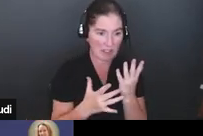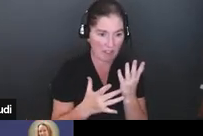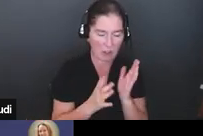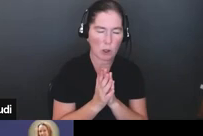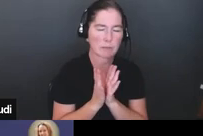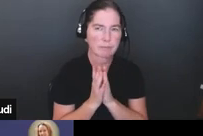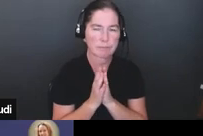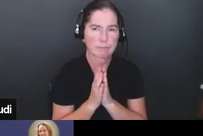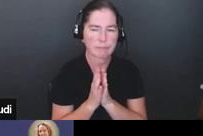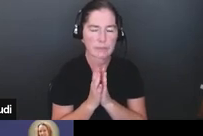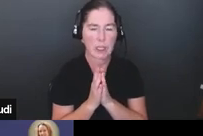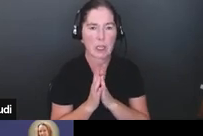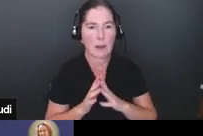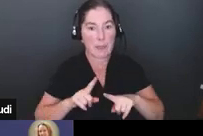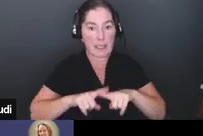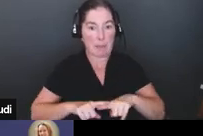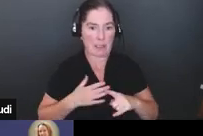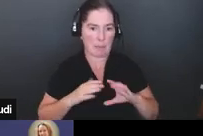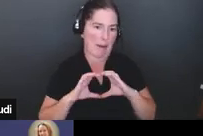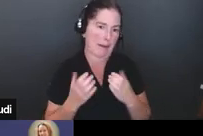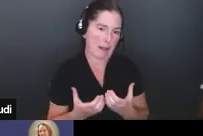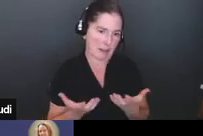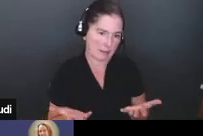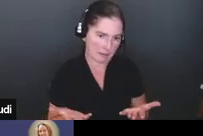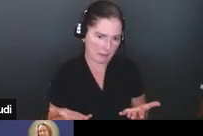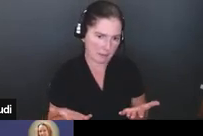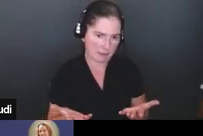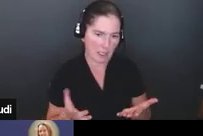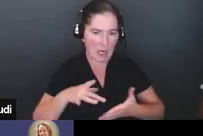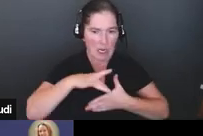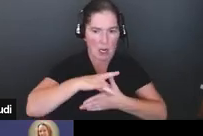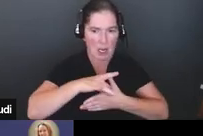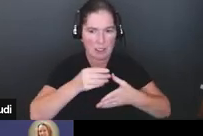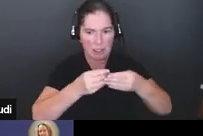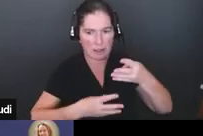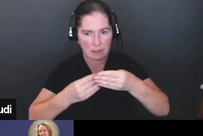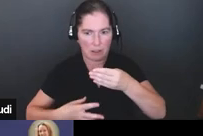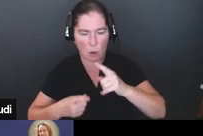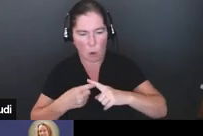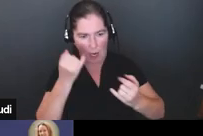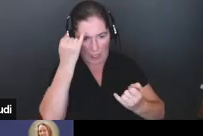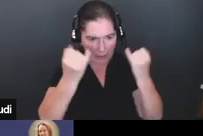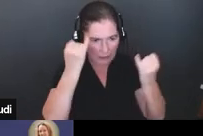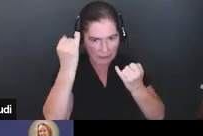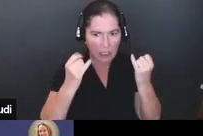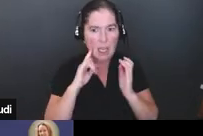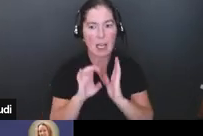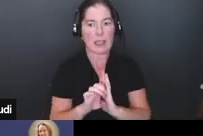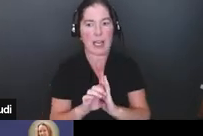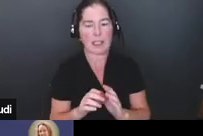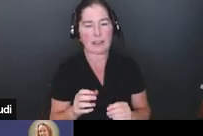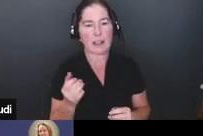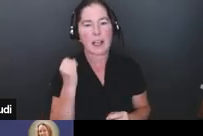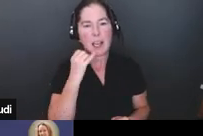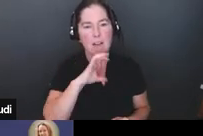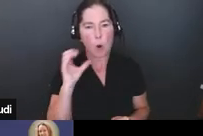and depends too on what my class is, but like content or ideas, just like the channel I would turn on the old TV